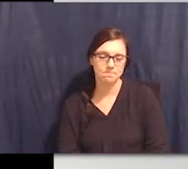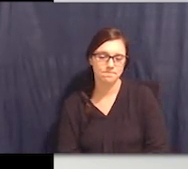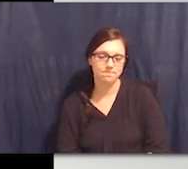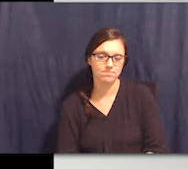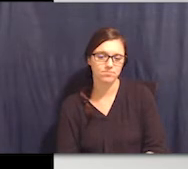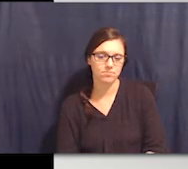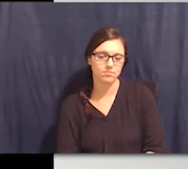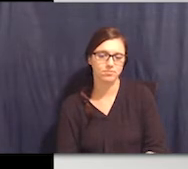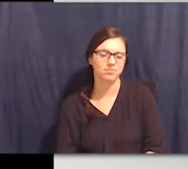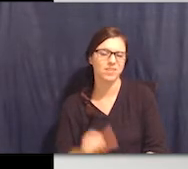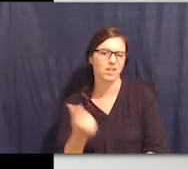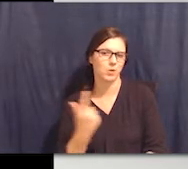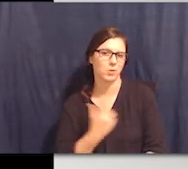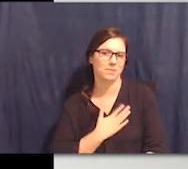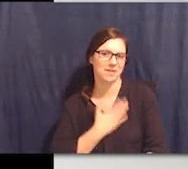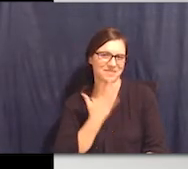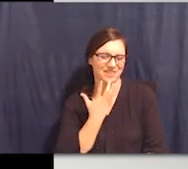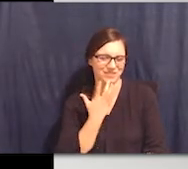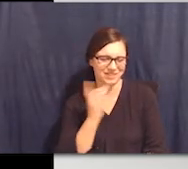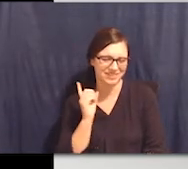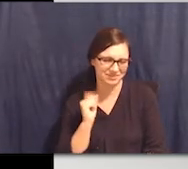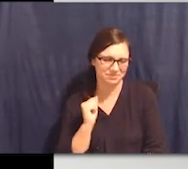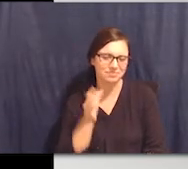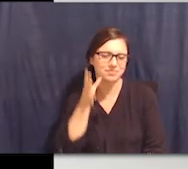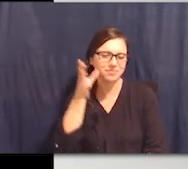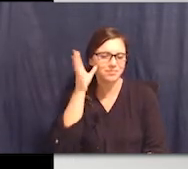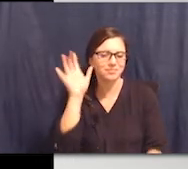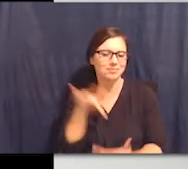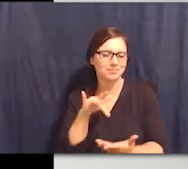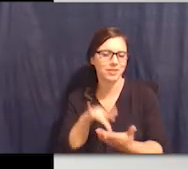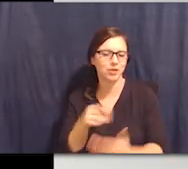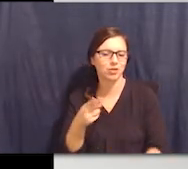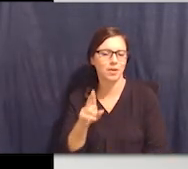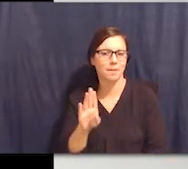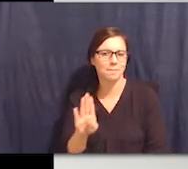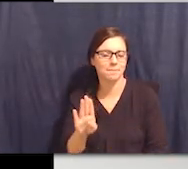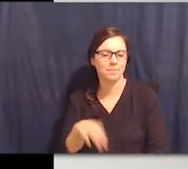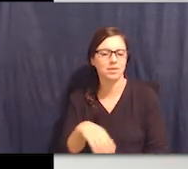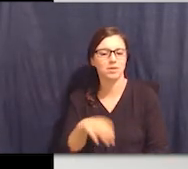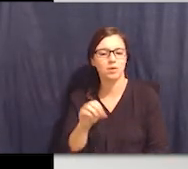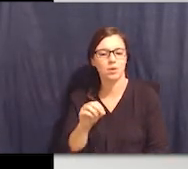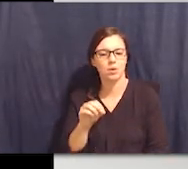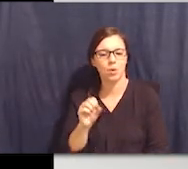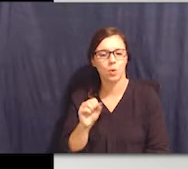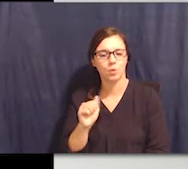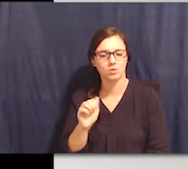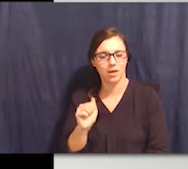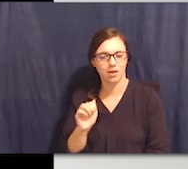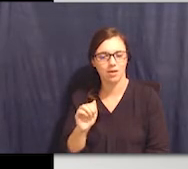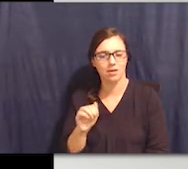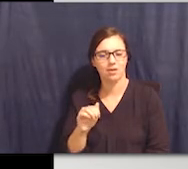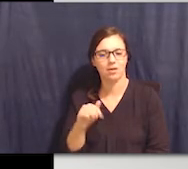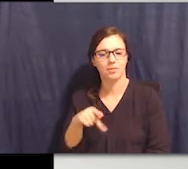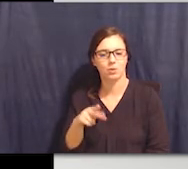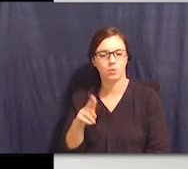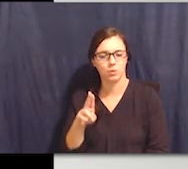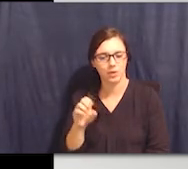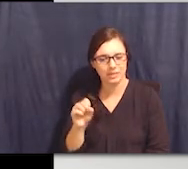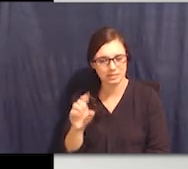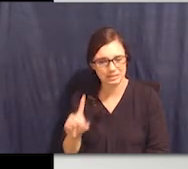This one is another one of my favorites. It's Parent Center Hub. It's a OSEP US DOE funded